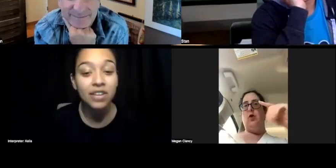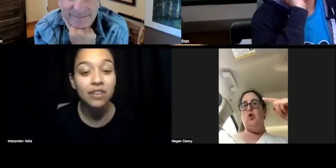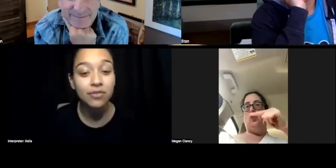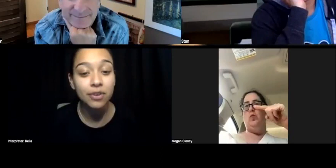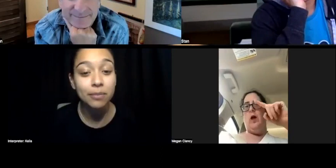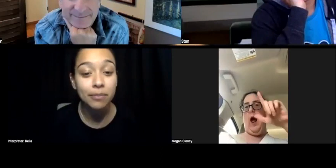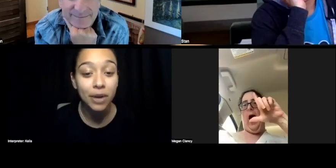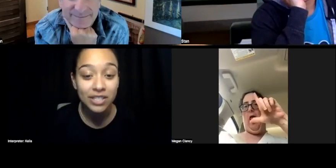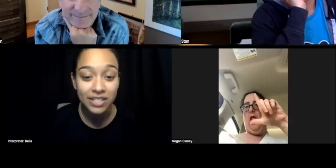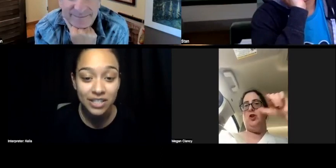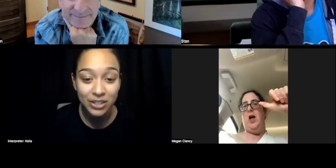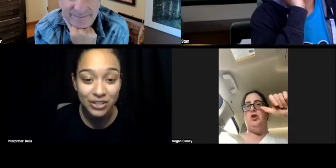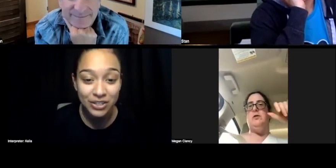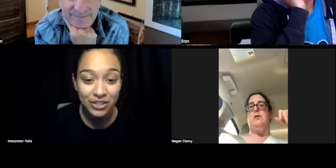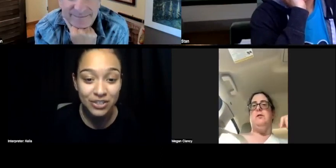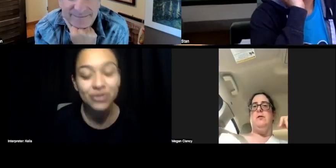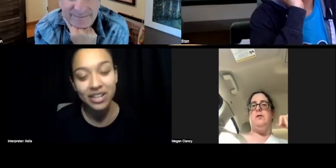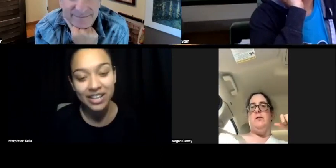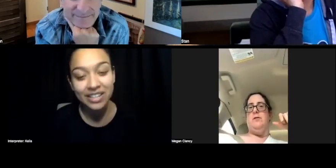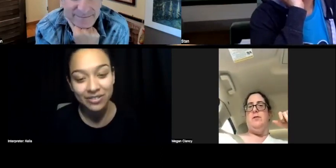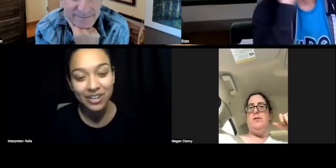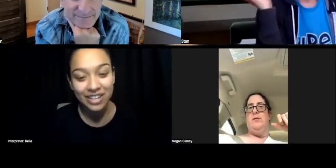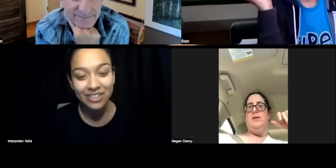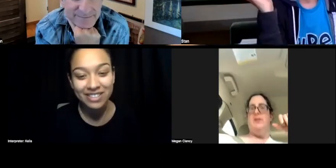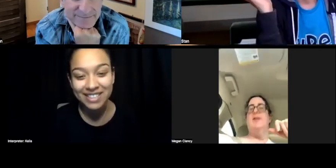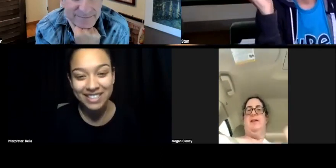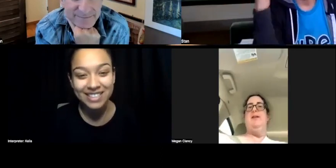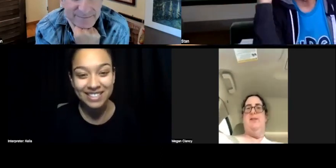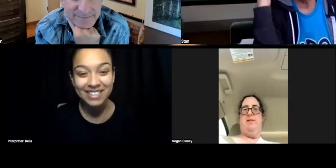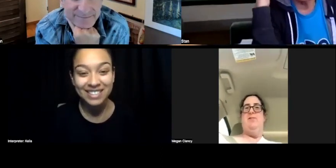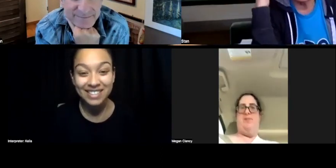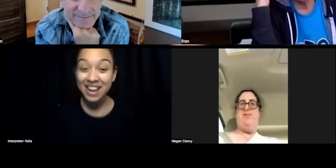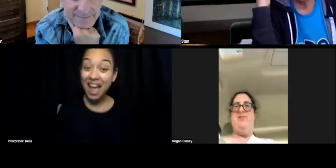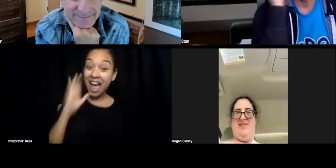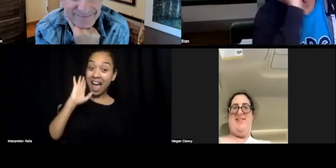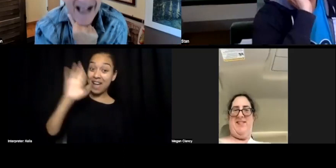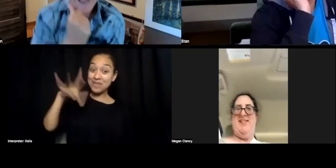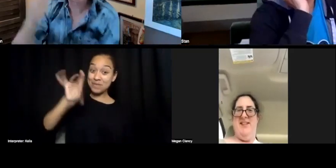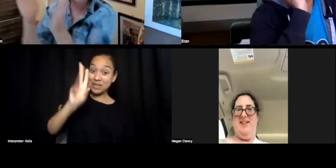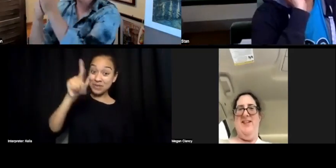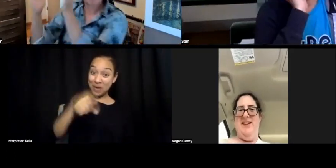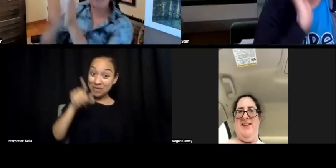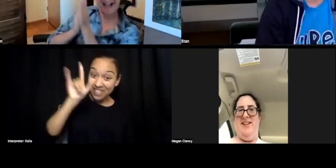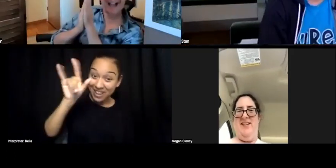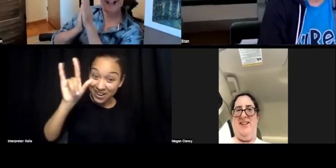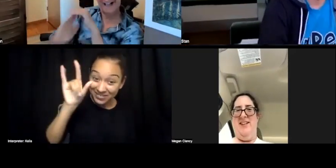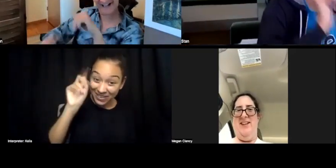I'm flying from Boston to LA right now. I'll pick you up at the airport.